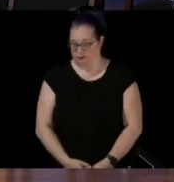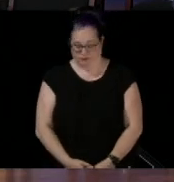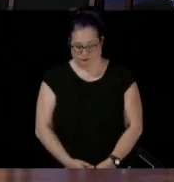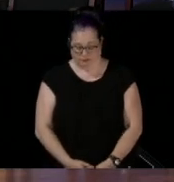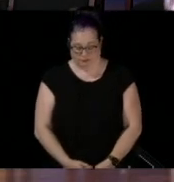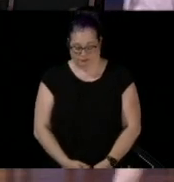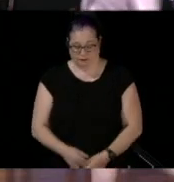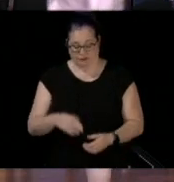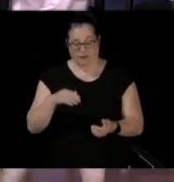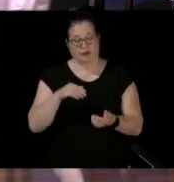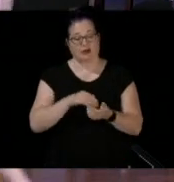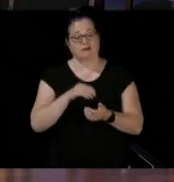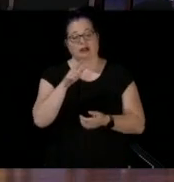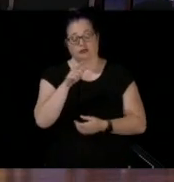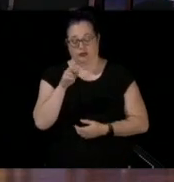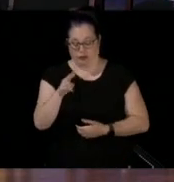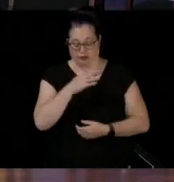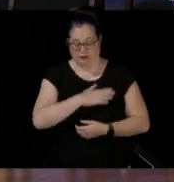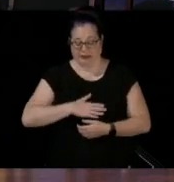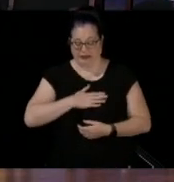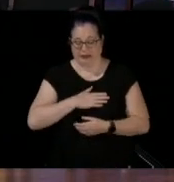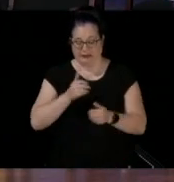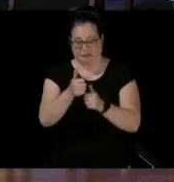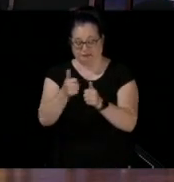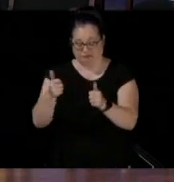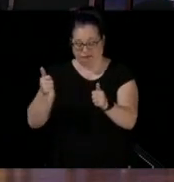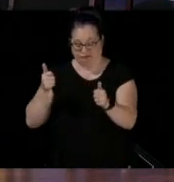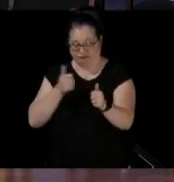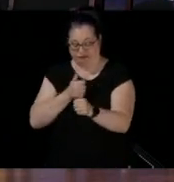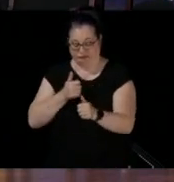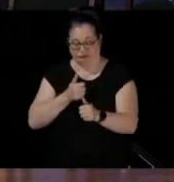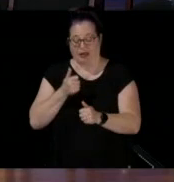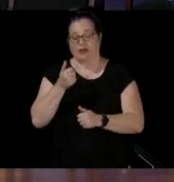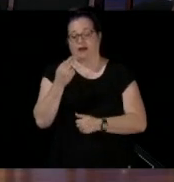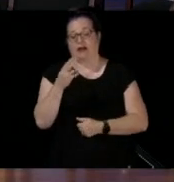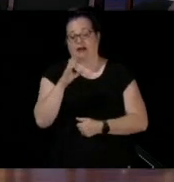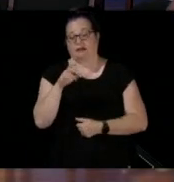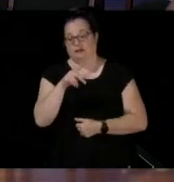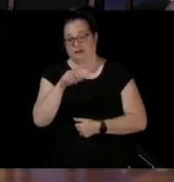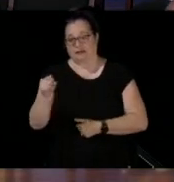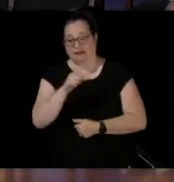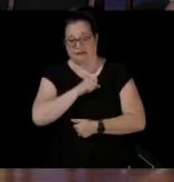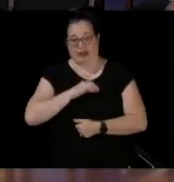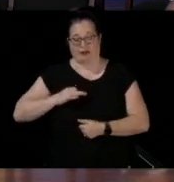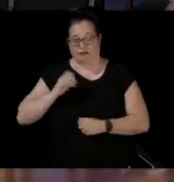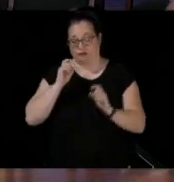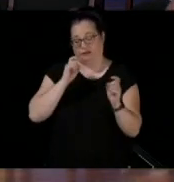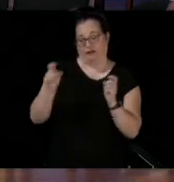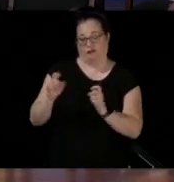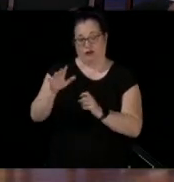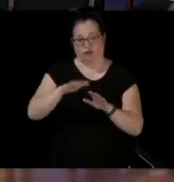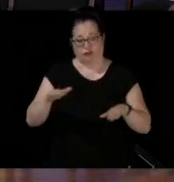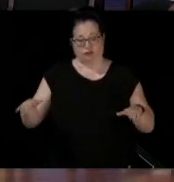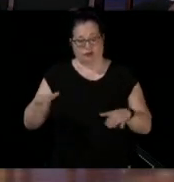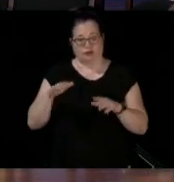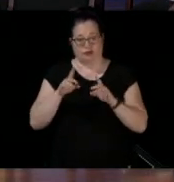Dr. Liu, please allow the following Howard County Public School System staff members to award their children's diplomas.